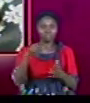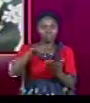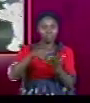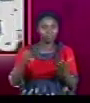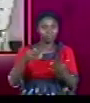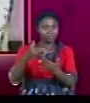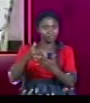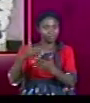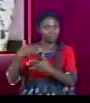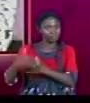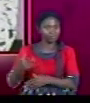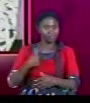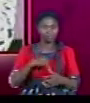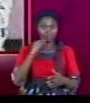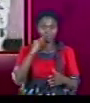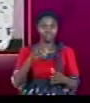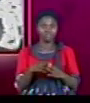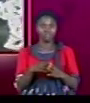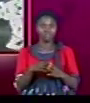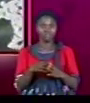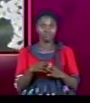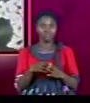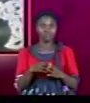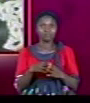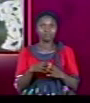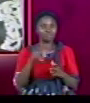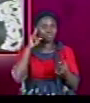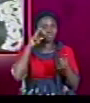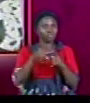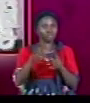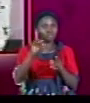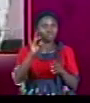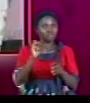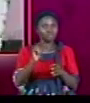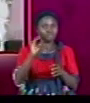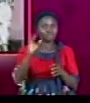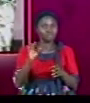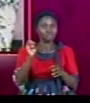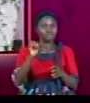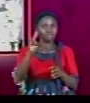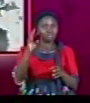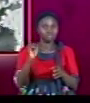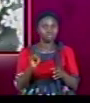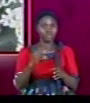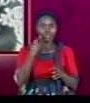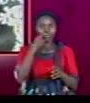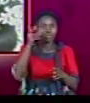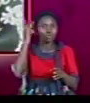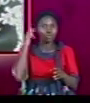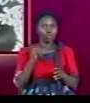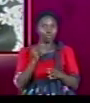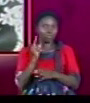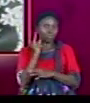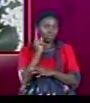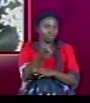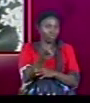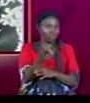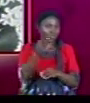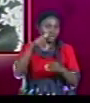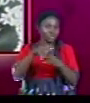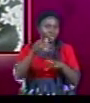Brother Tejiri Deyemi, who was shot in the leg since last year,